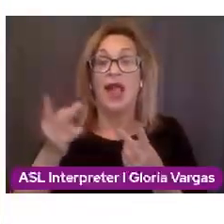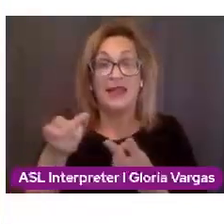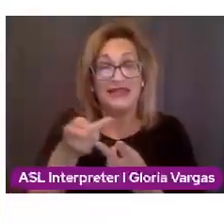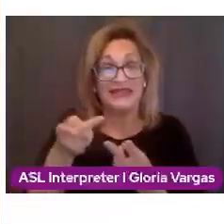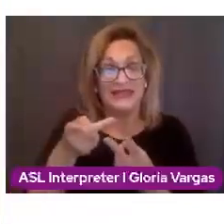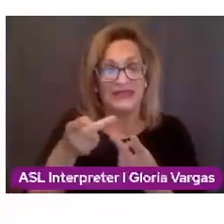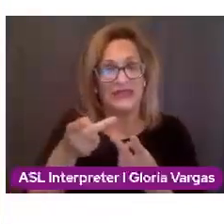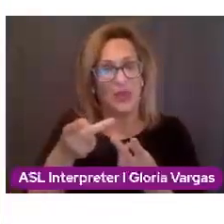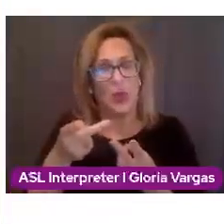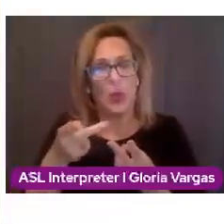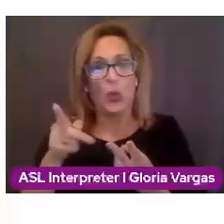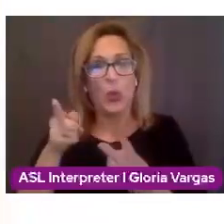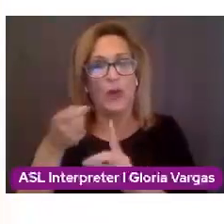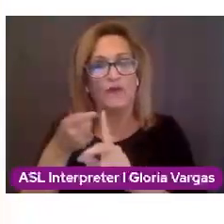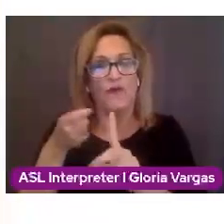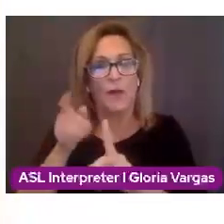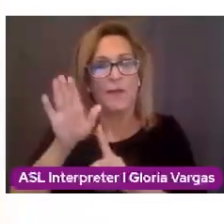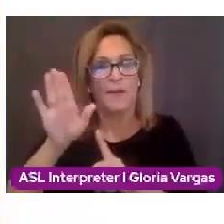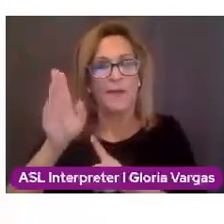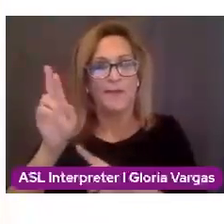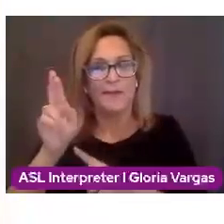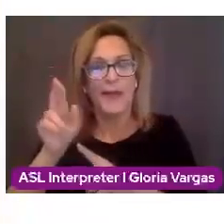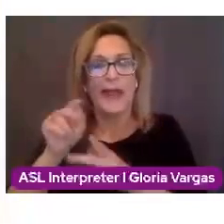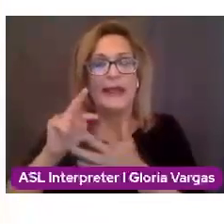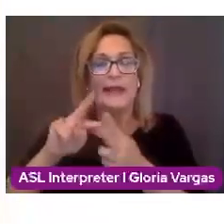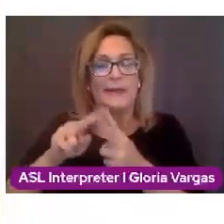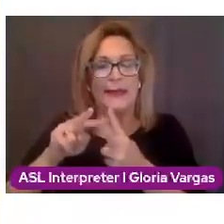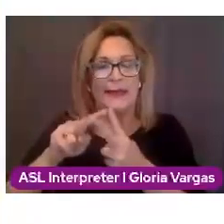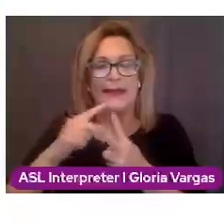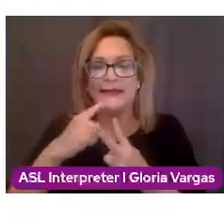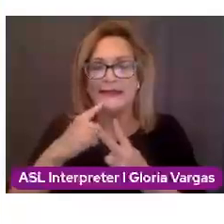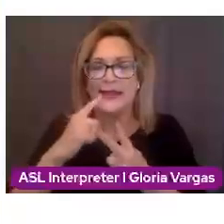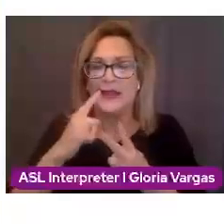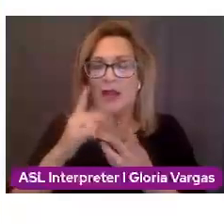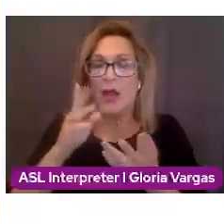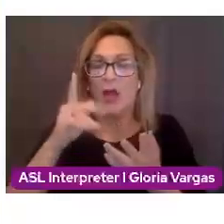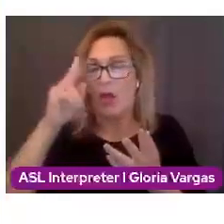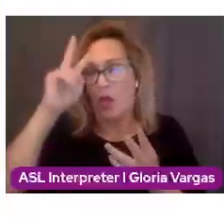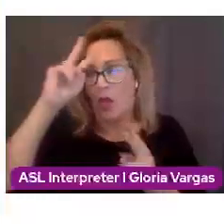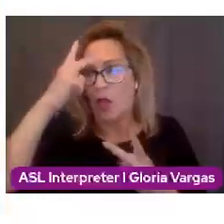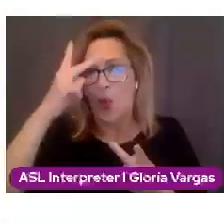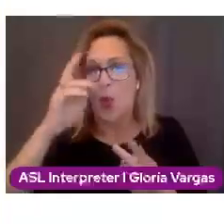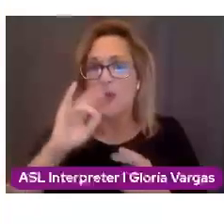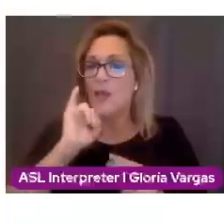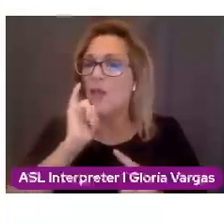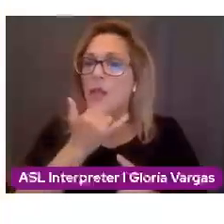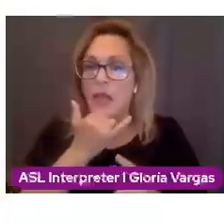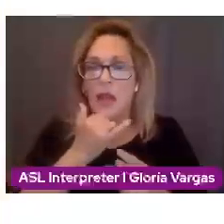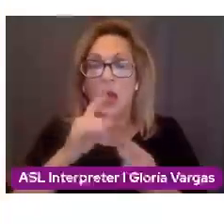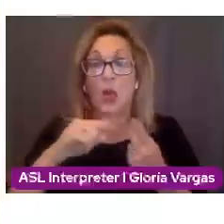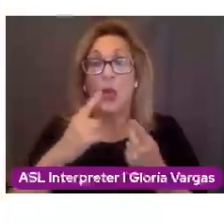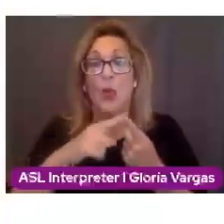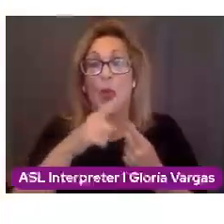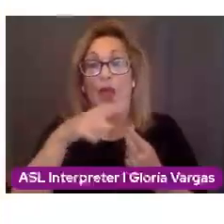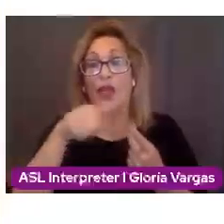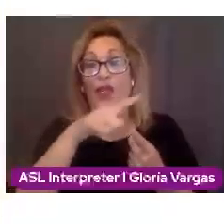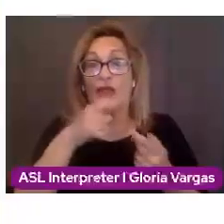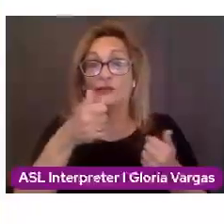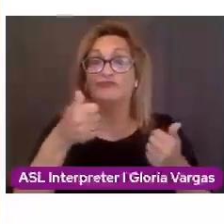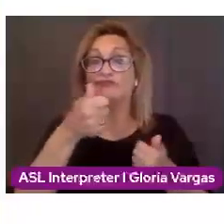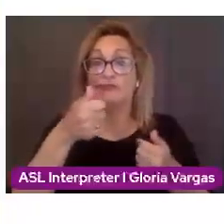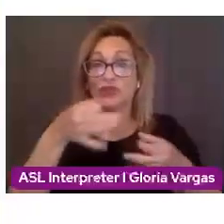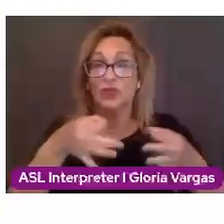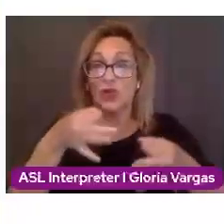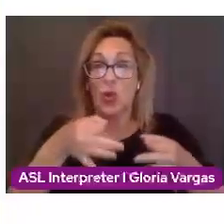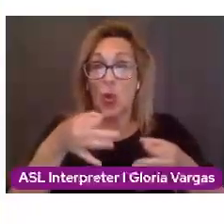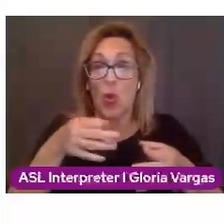were actively misled by members of the Supreme Court when they were nominees in order to secure a